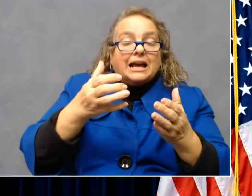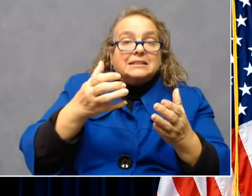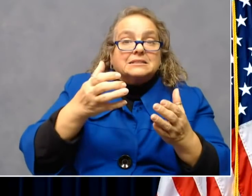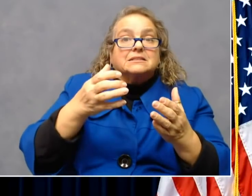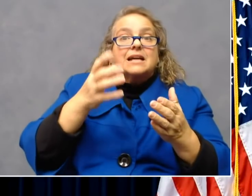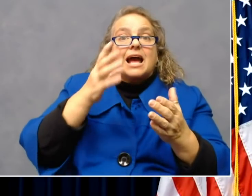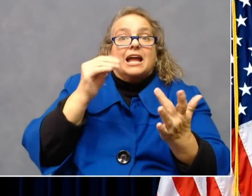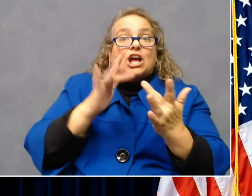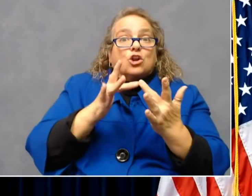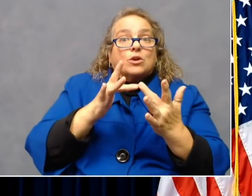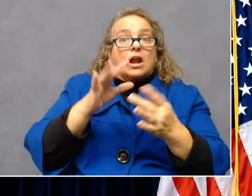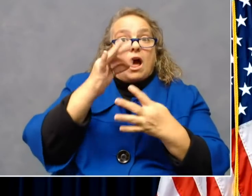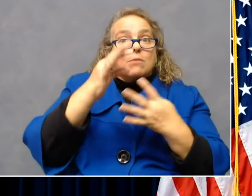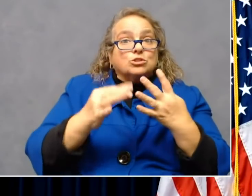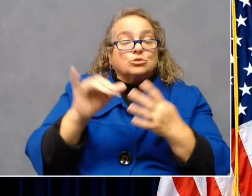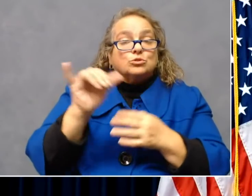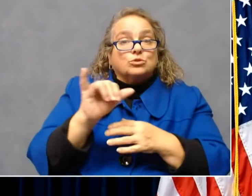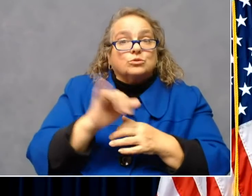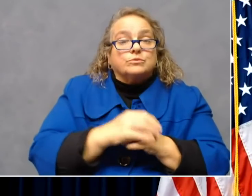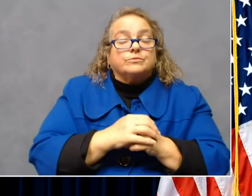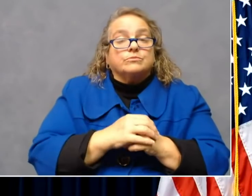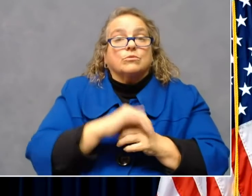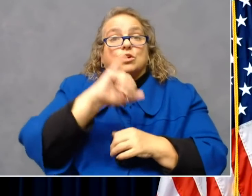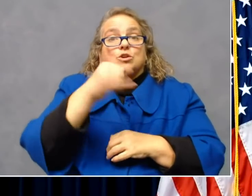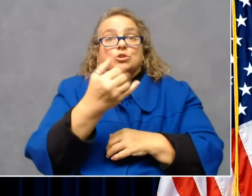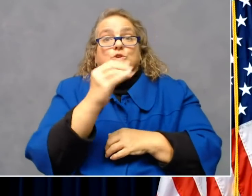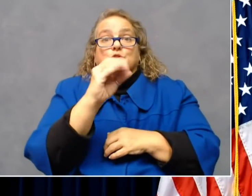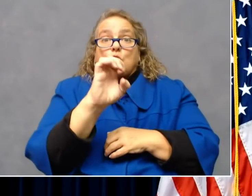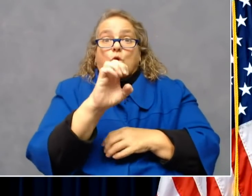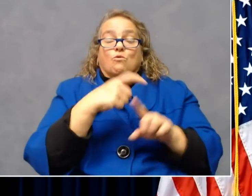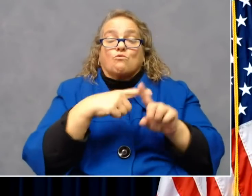Joe Ragusa from Spectrum.